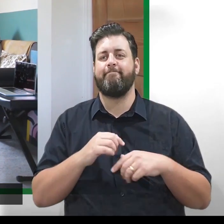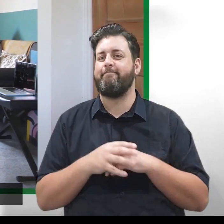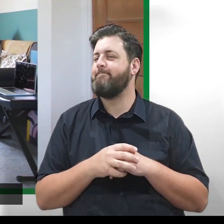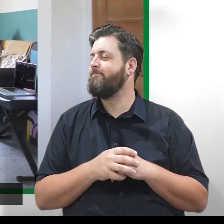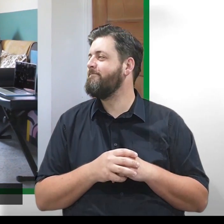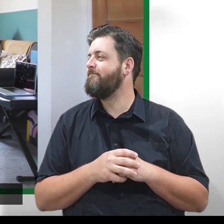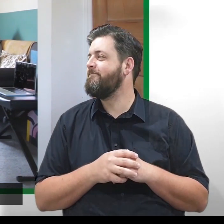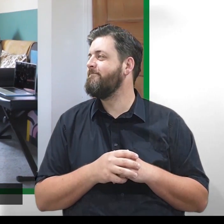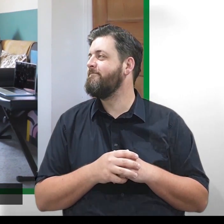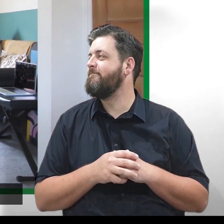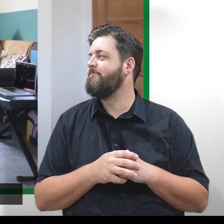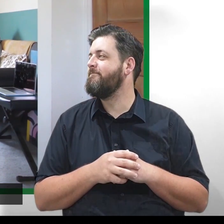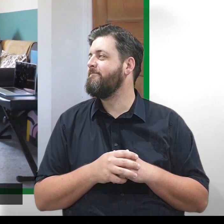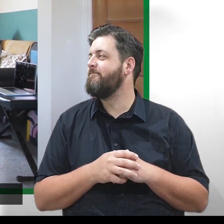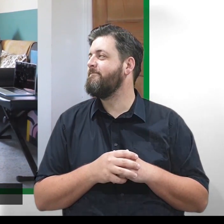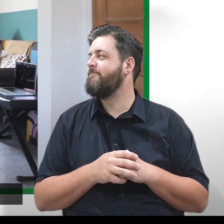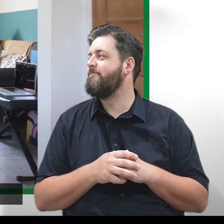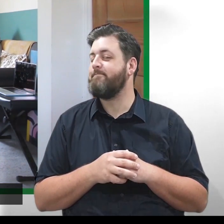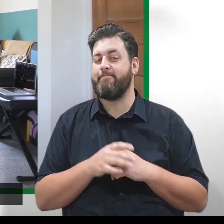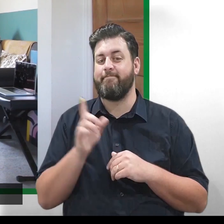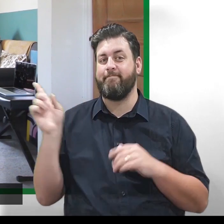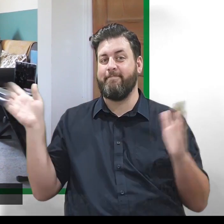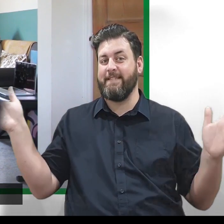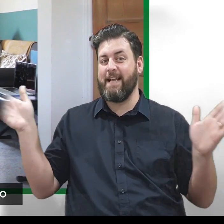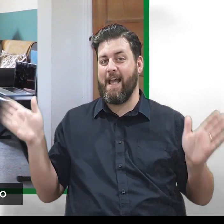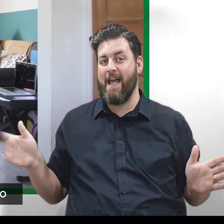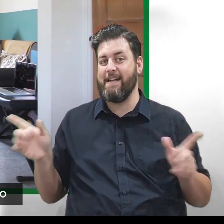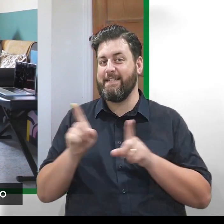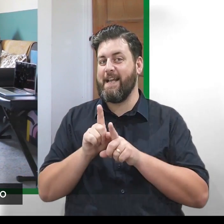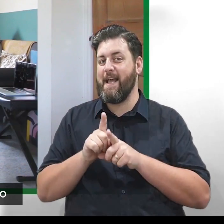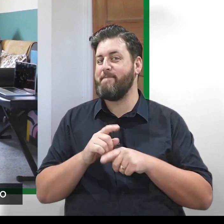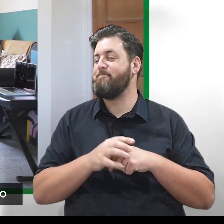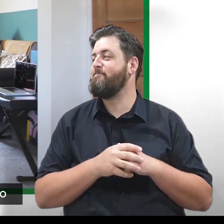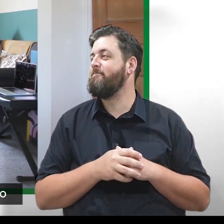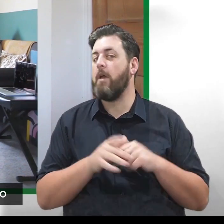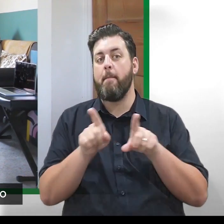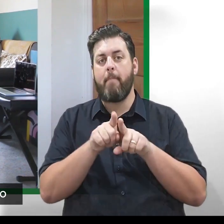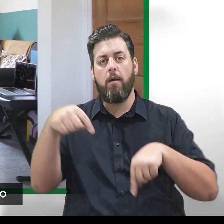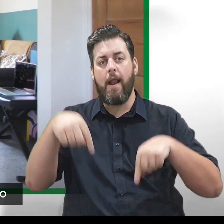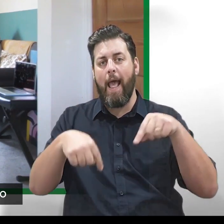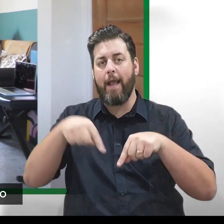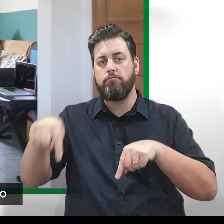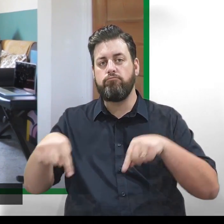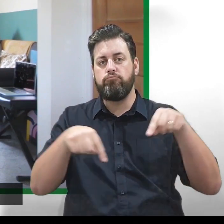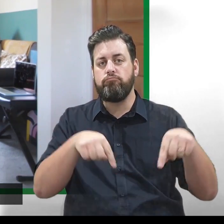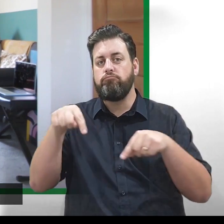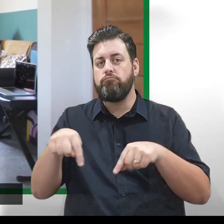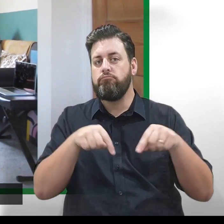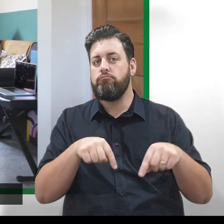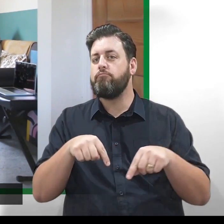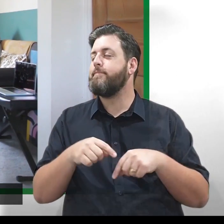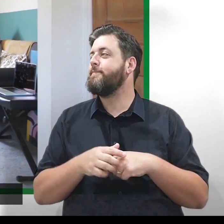shake. And we're going to take them out to the side. As you can see, I'm just stepping gently through my feet here so that my legs are also